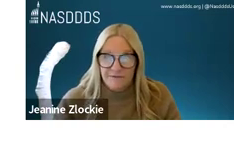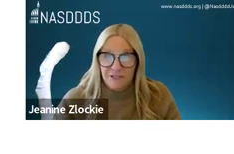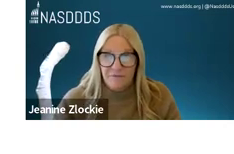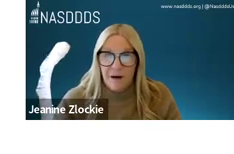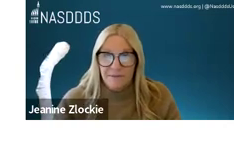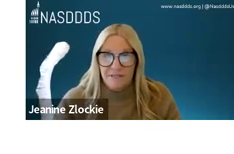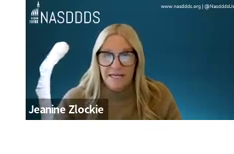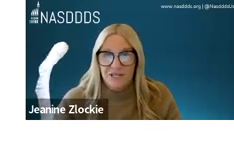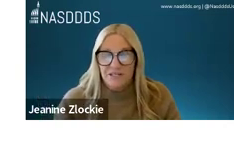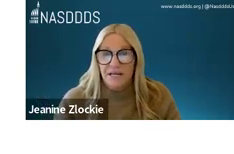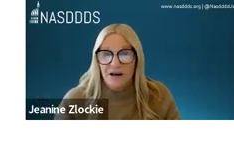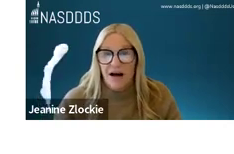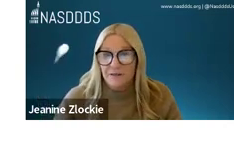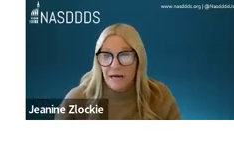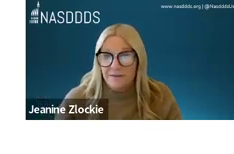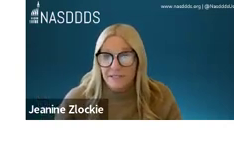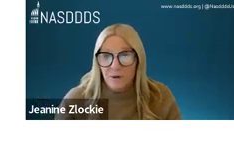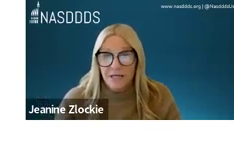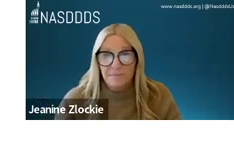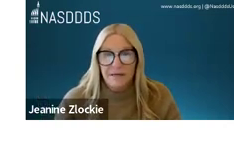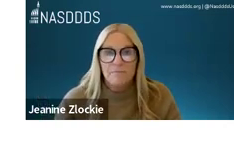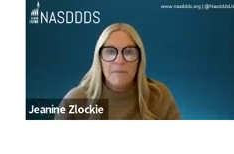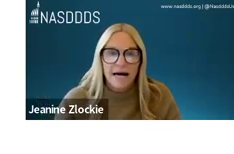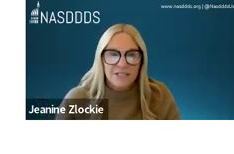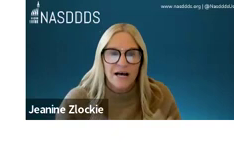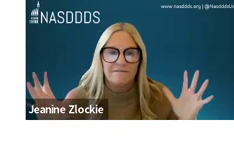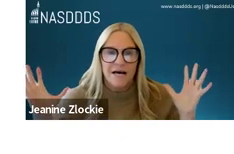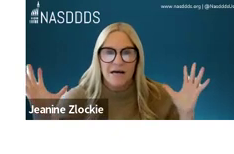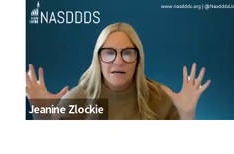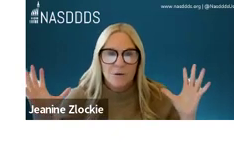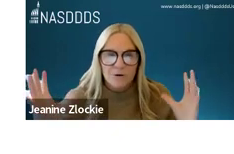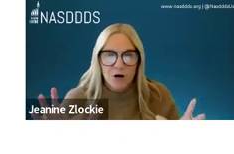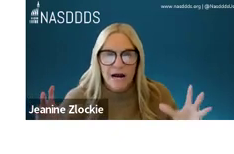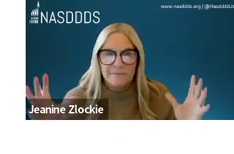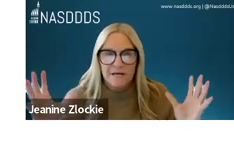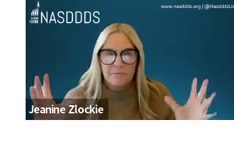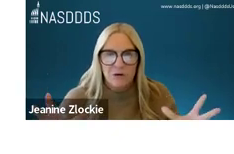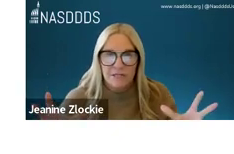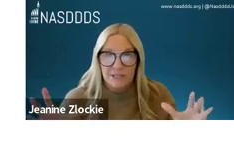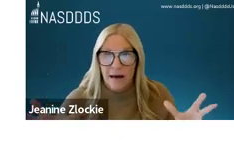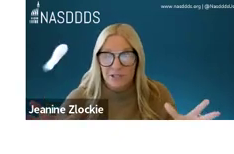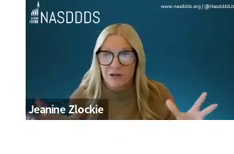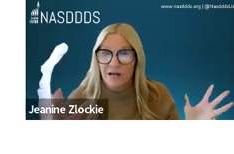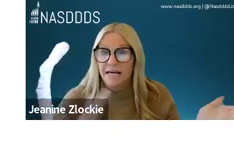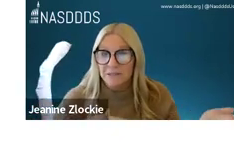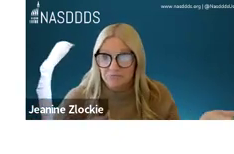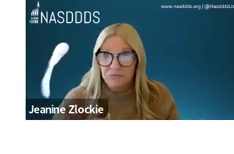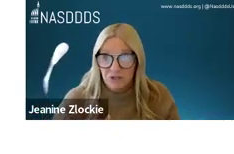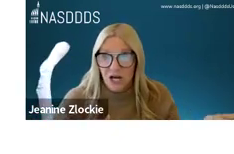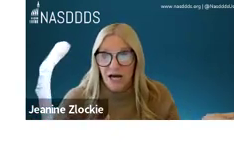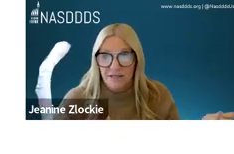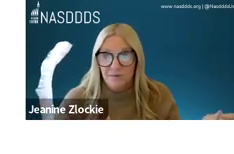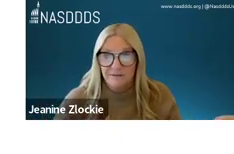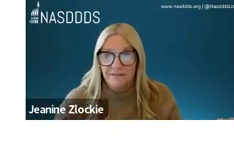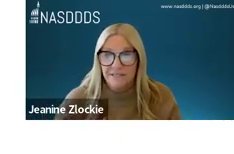standards for coverage of population and offered benefits while keeping much of the program's components optional, as